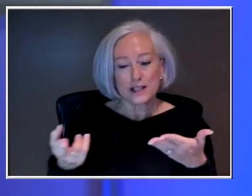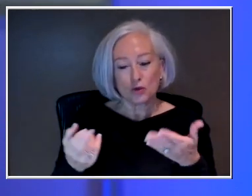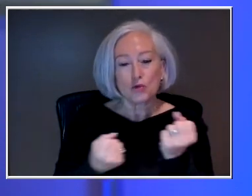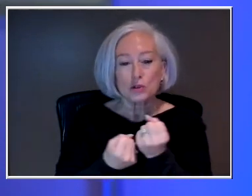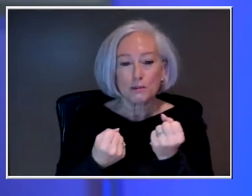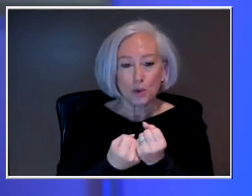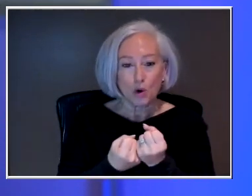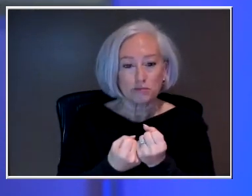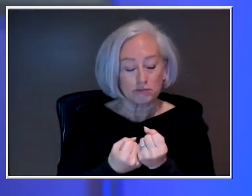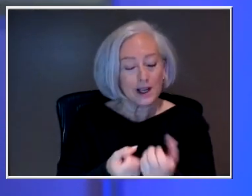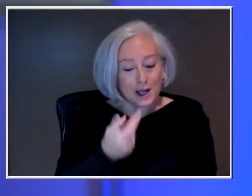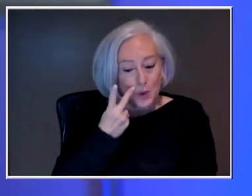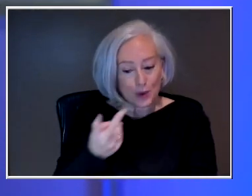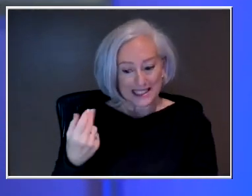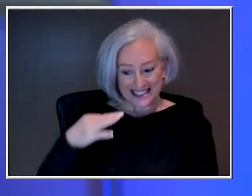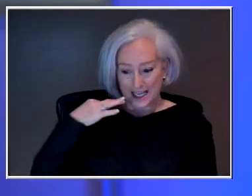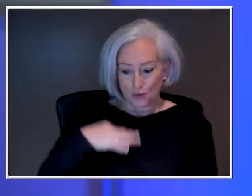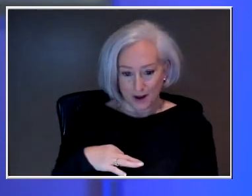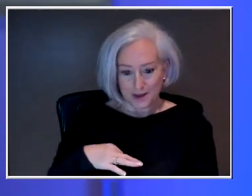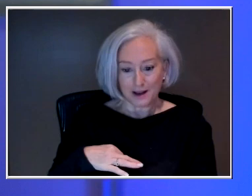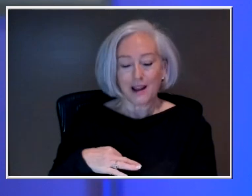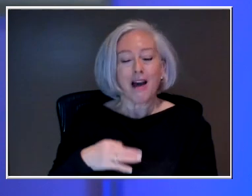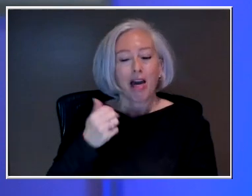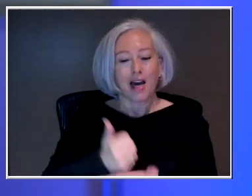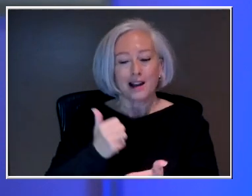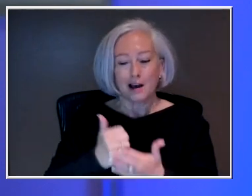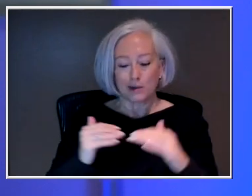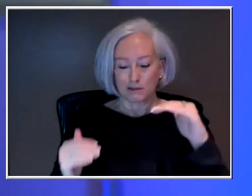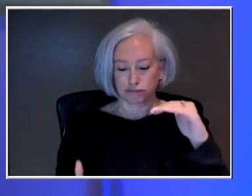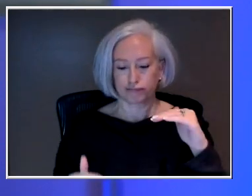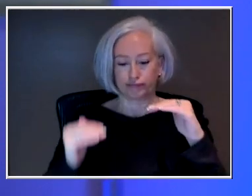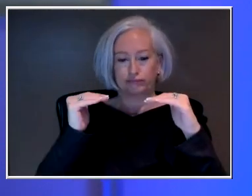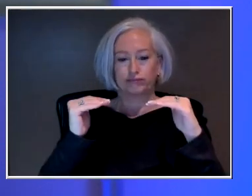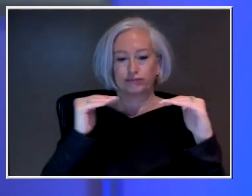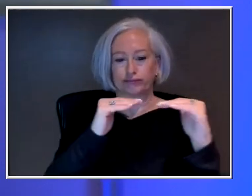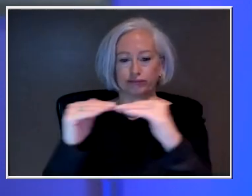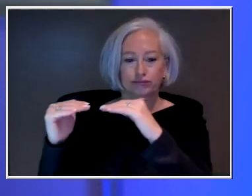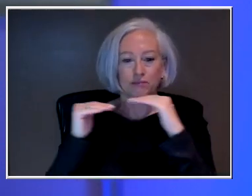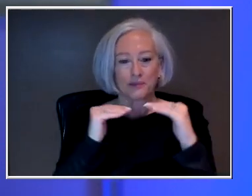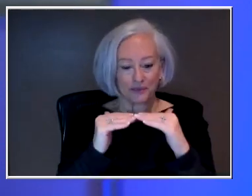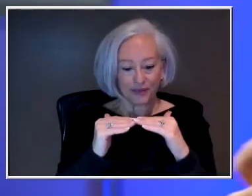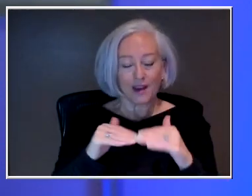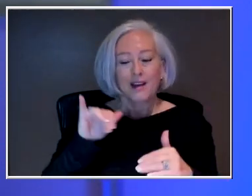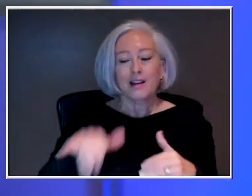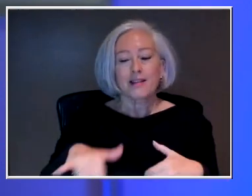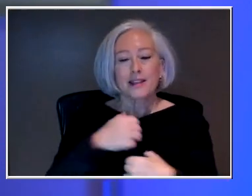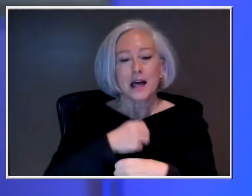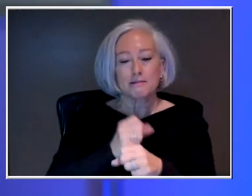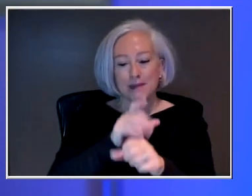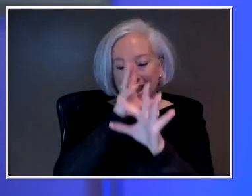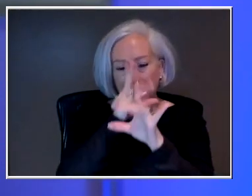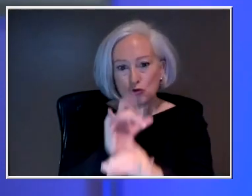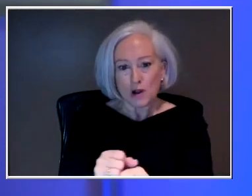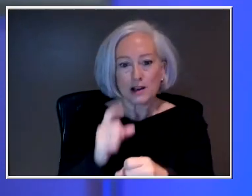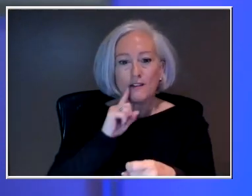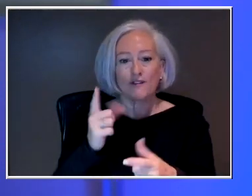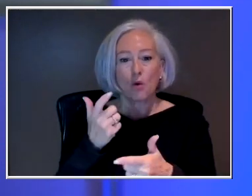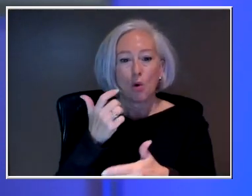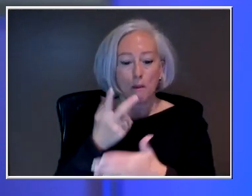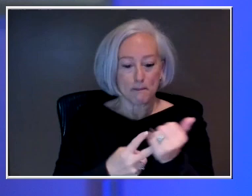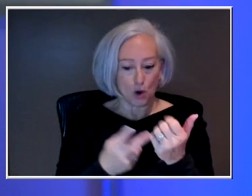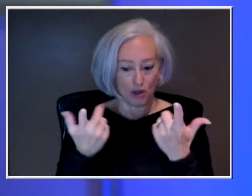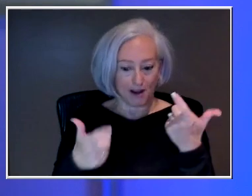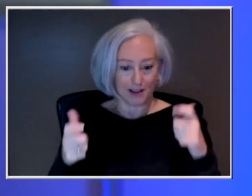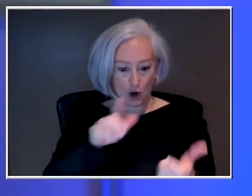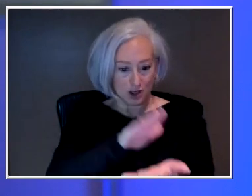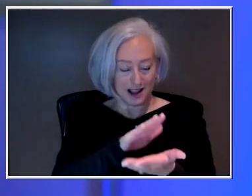there's scale. All of those things make it attractive for both larger academic medical centers like